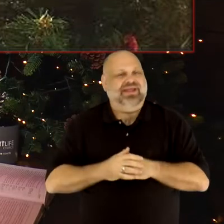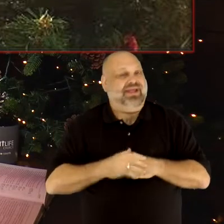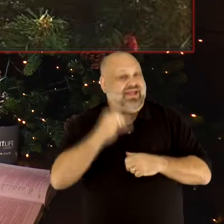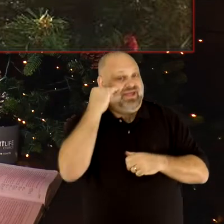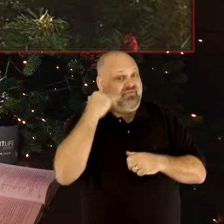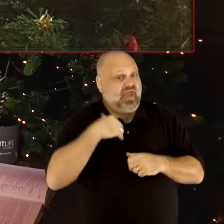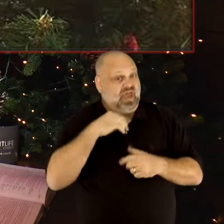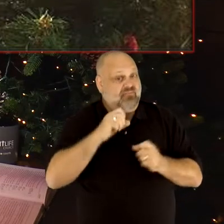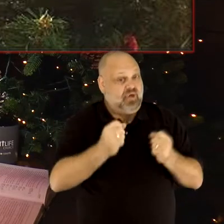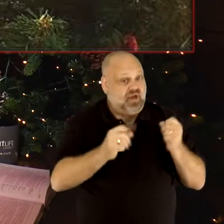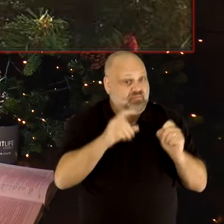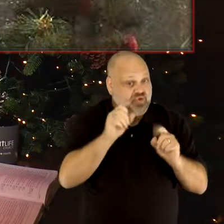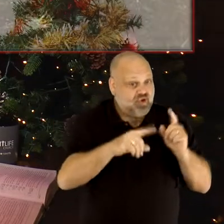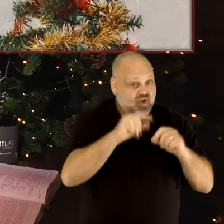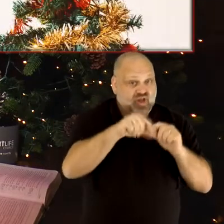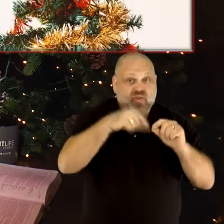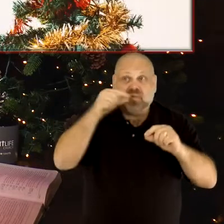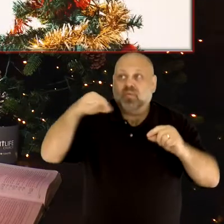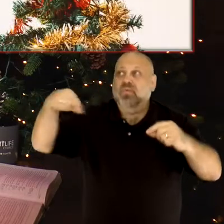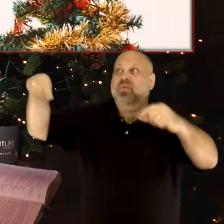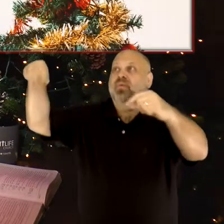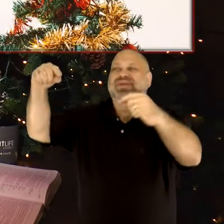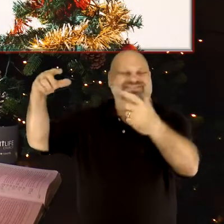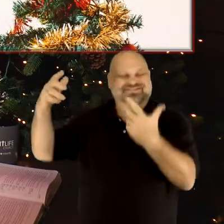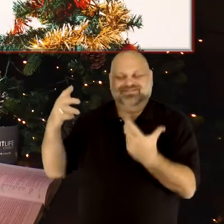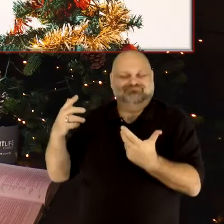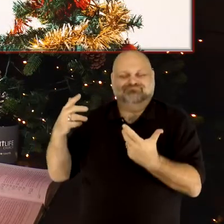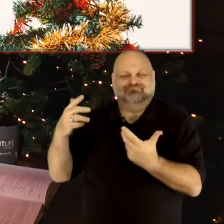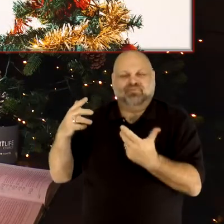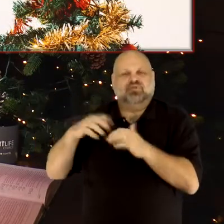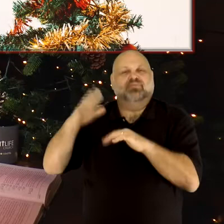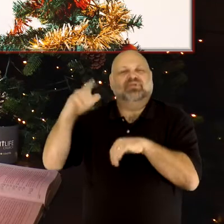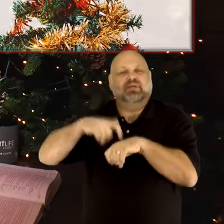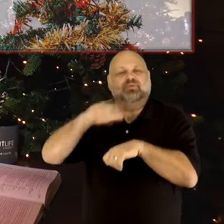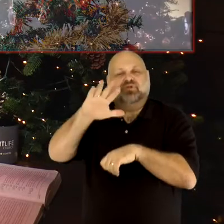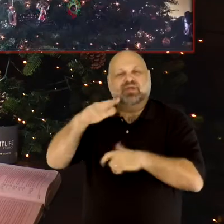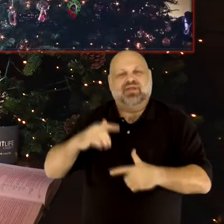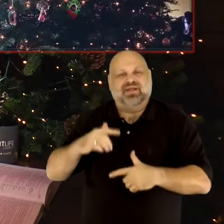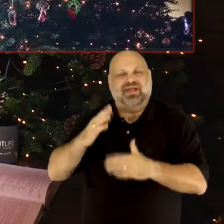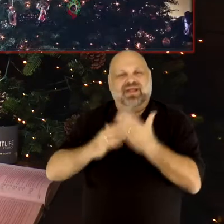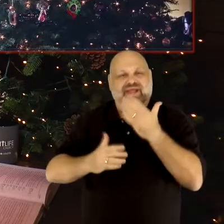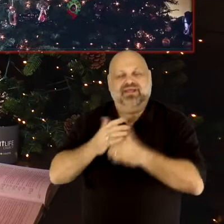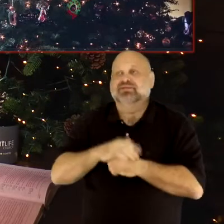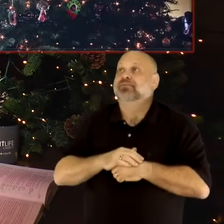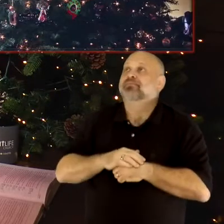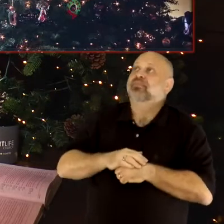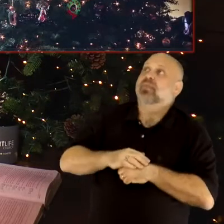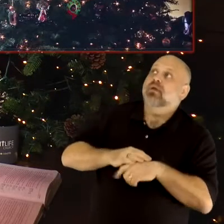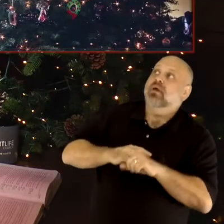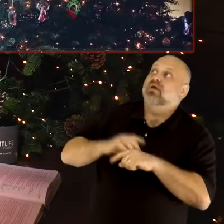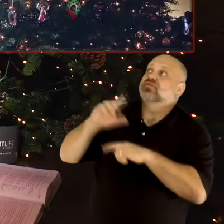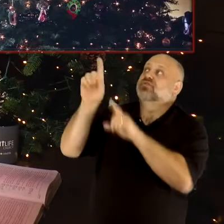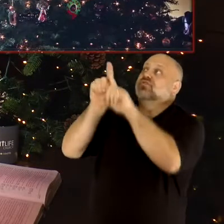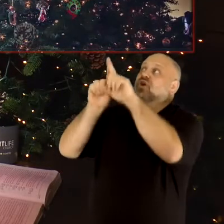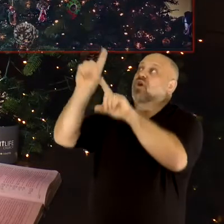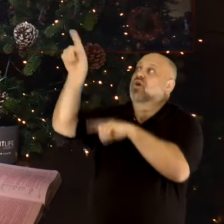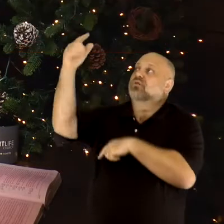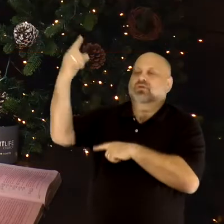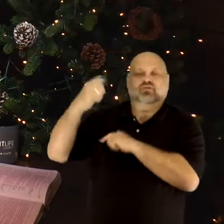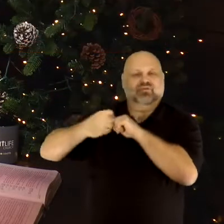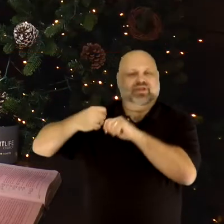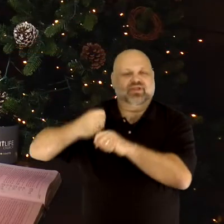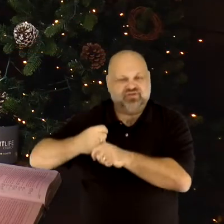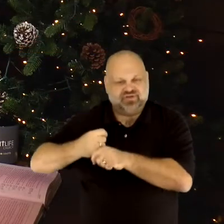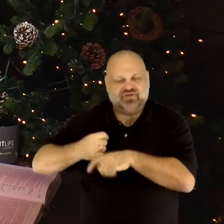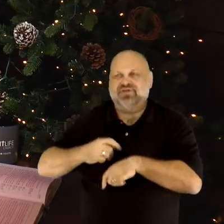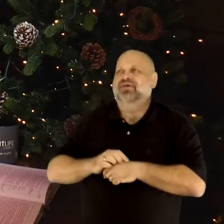you just have too much time on your hands. A yellow star on top? You're a traditionalist. Cut off top means you didn't measure your tree. A